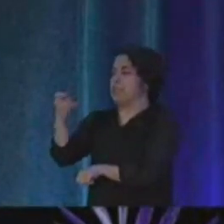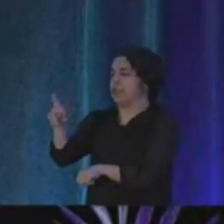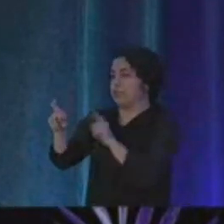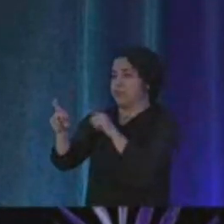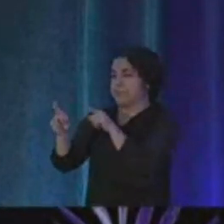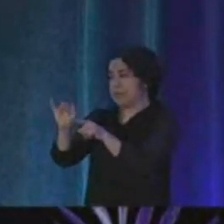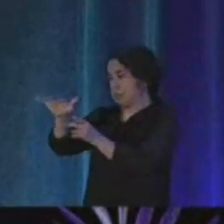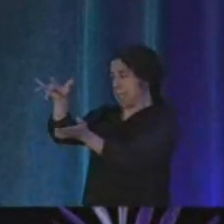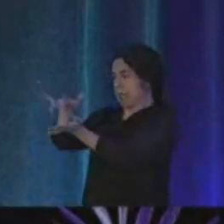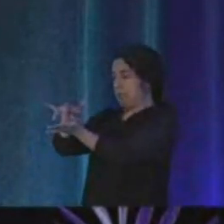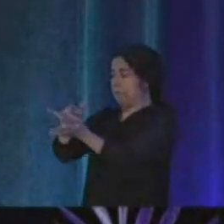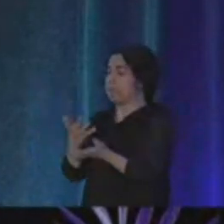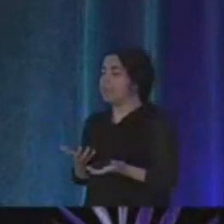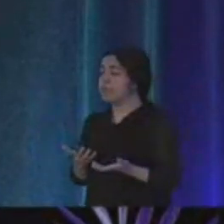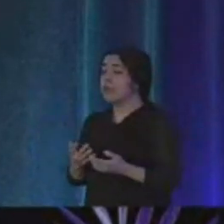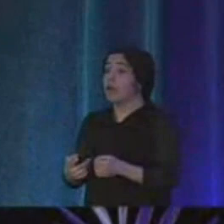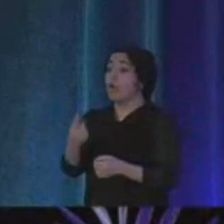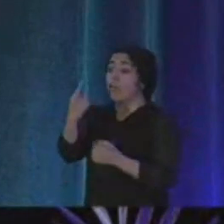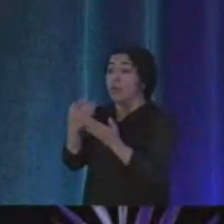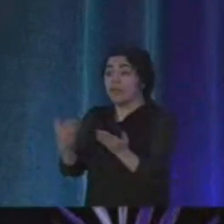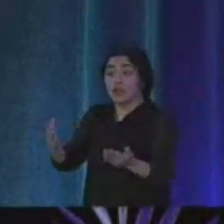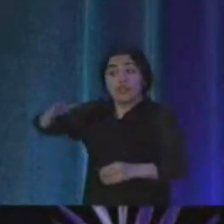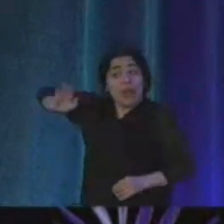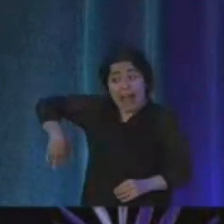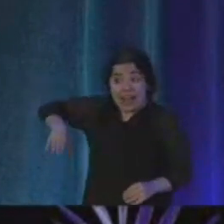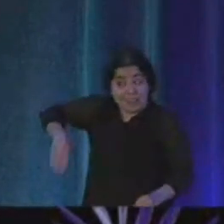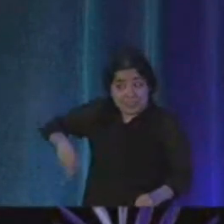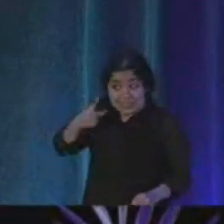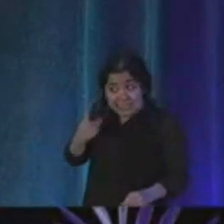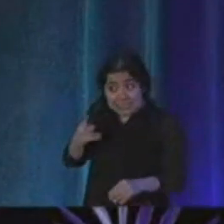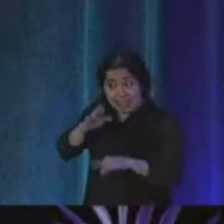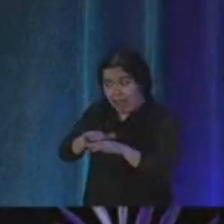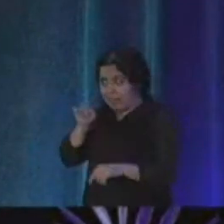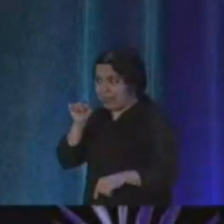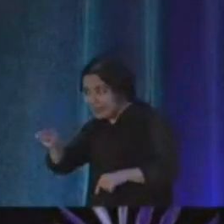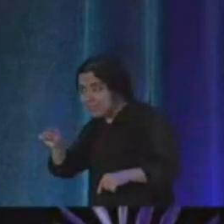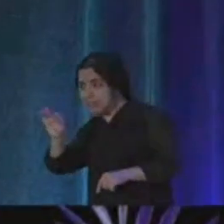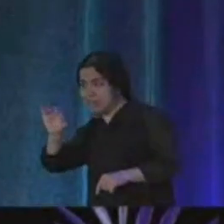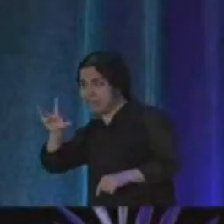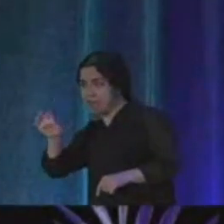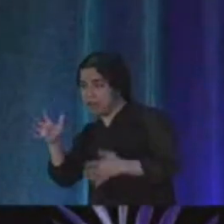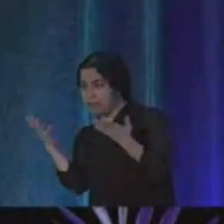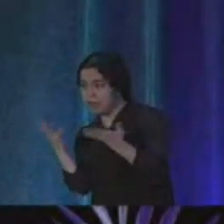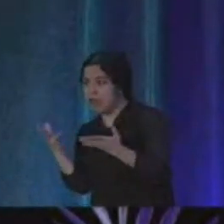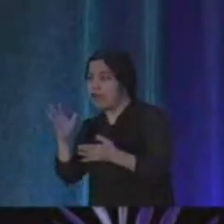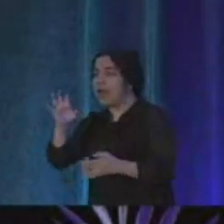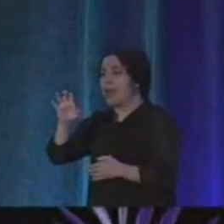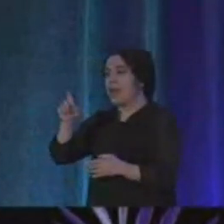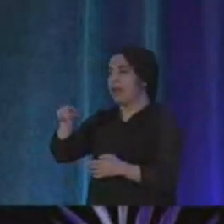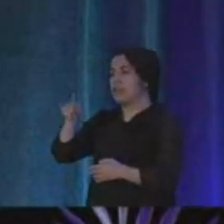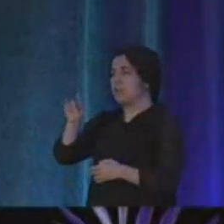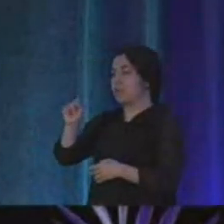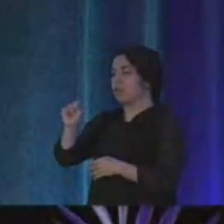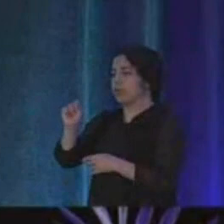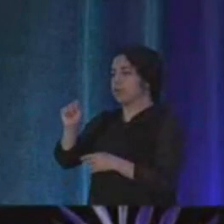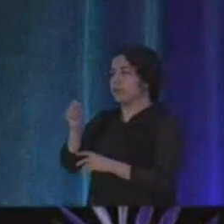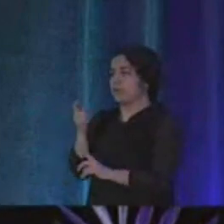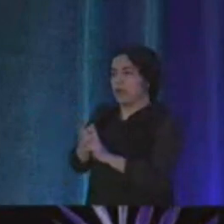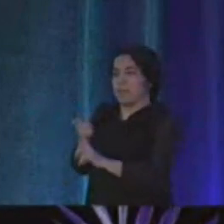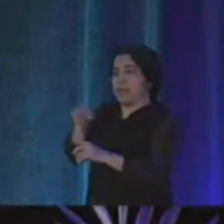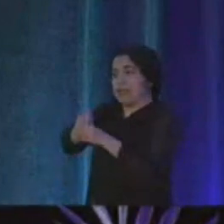So one of the things that you will not have seen on that file was that export default like we had in the